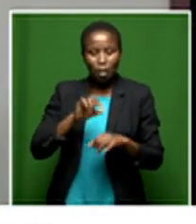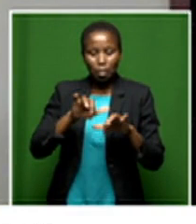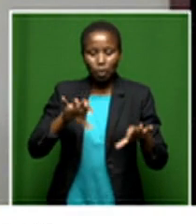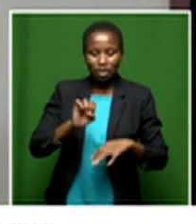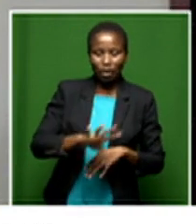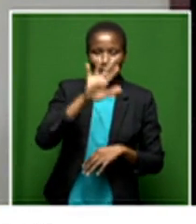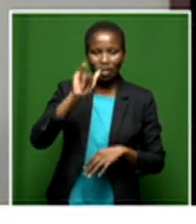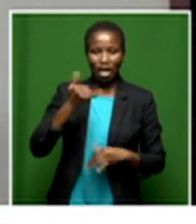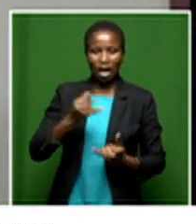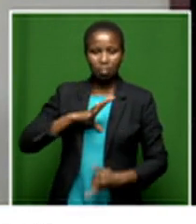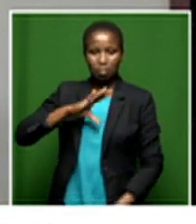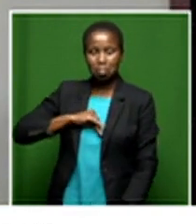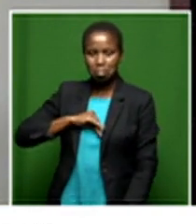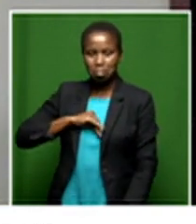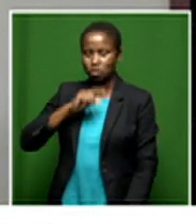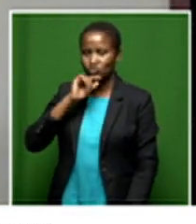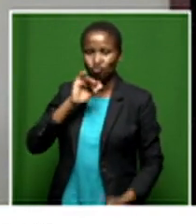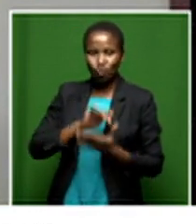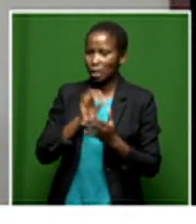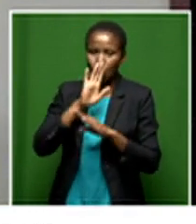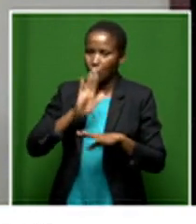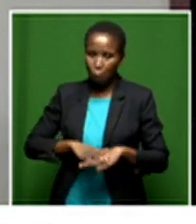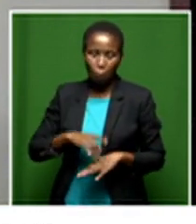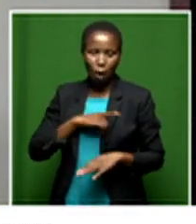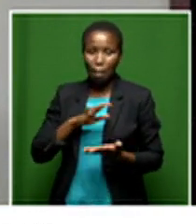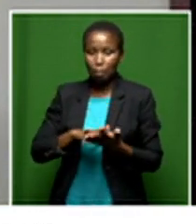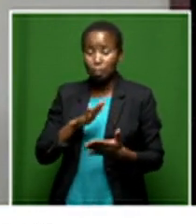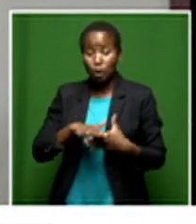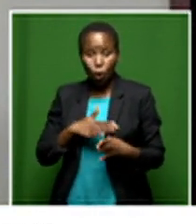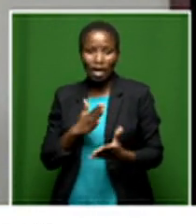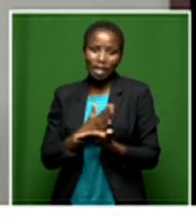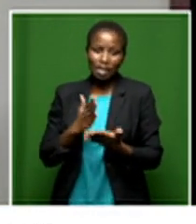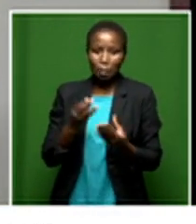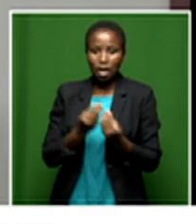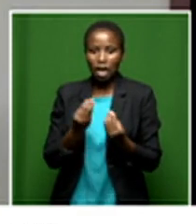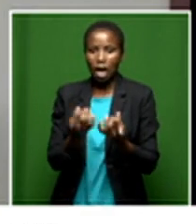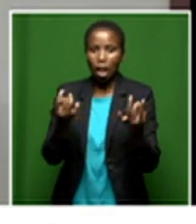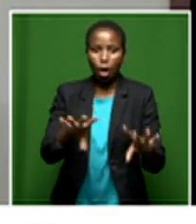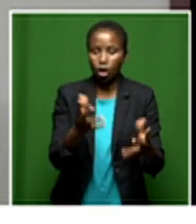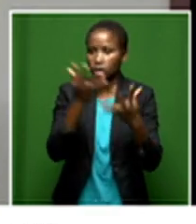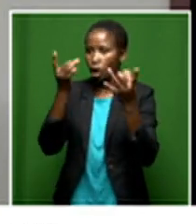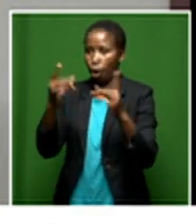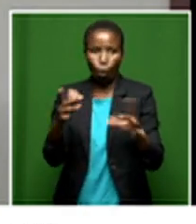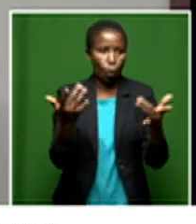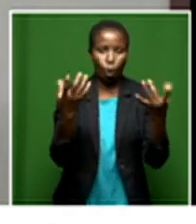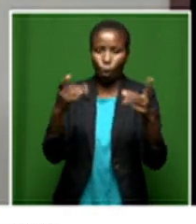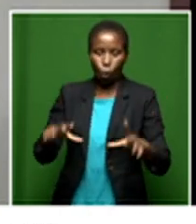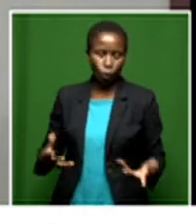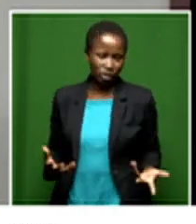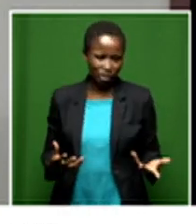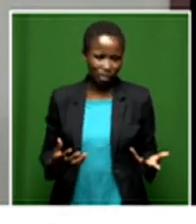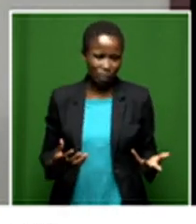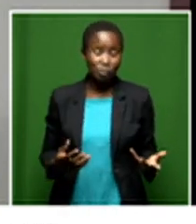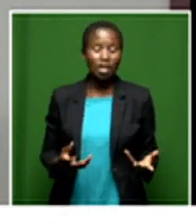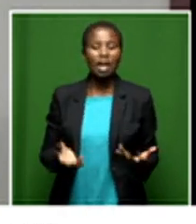office delivering their goods. Some of the goods get lost. You will not believe how many complaints I've already received in my office since